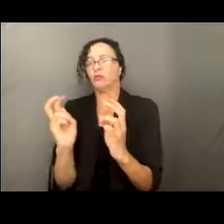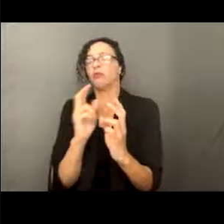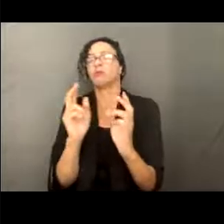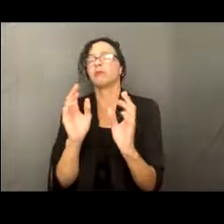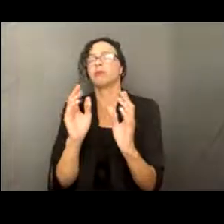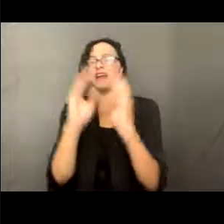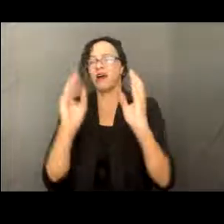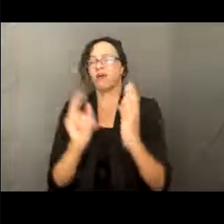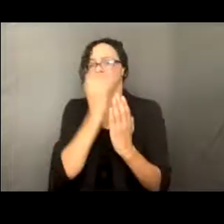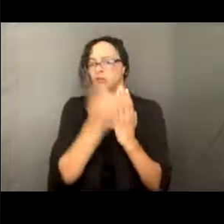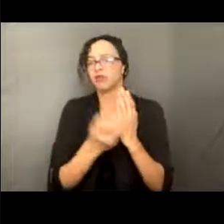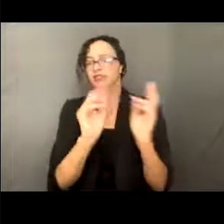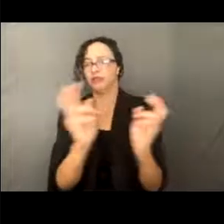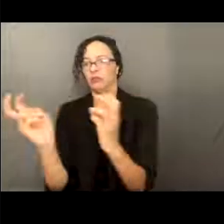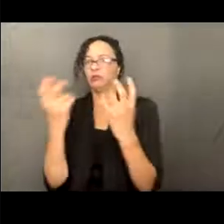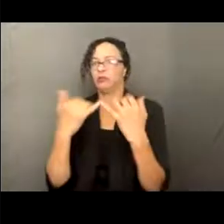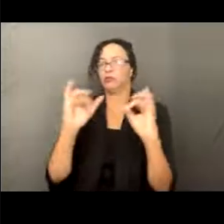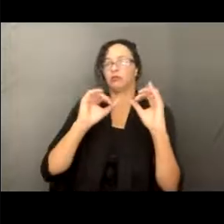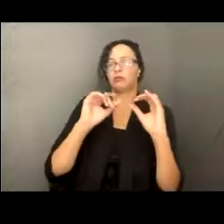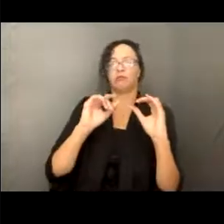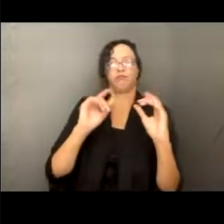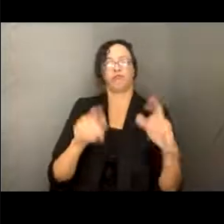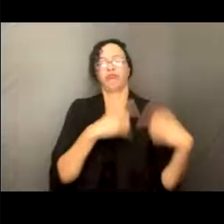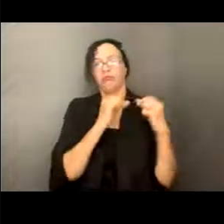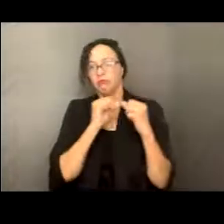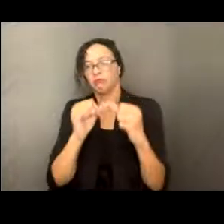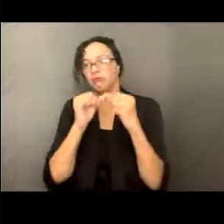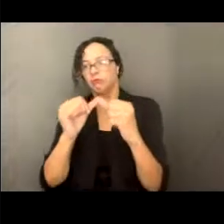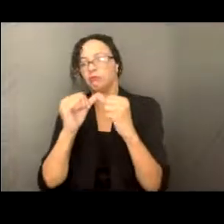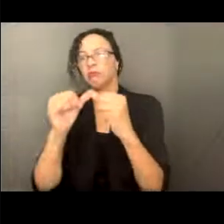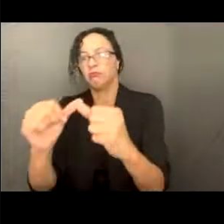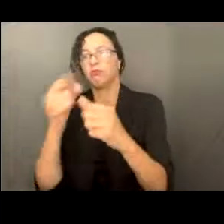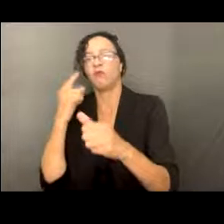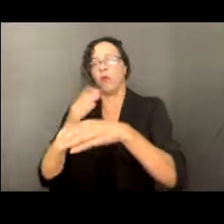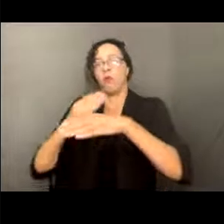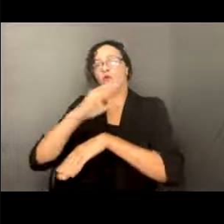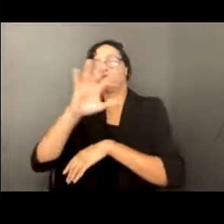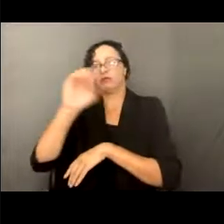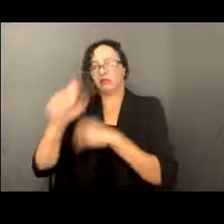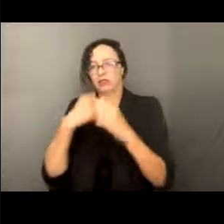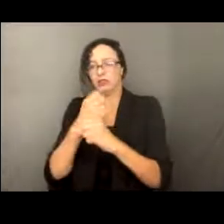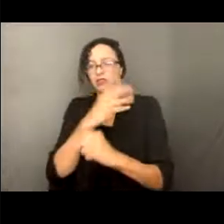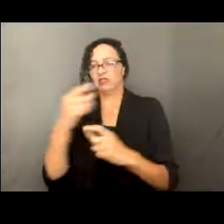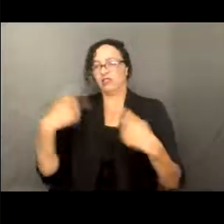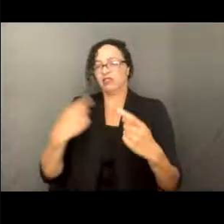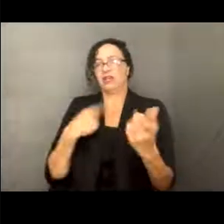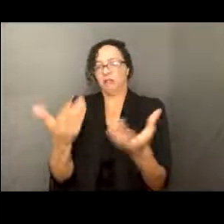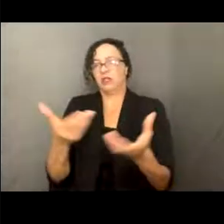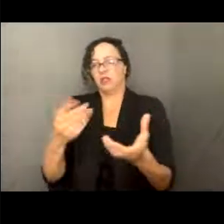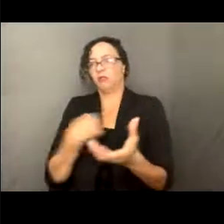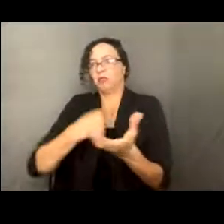I've been here. I know we've talked about it and worked and worried about it, but the ability to have regional transit,